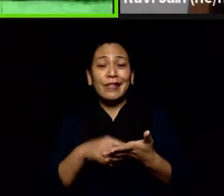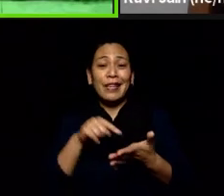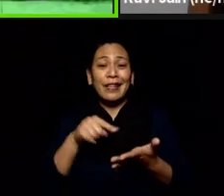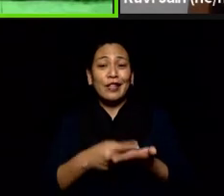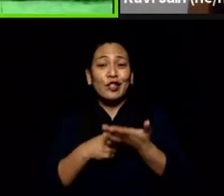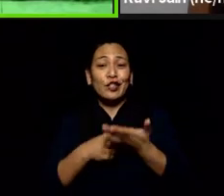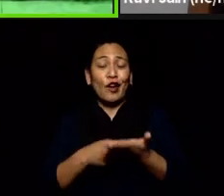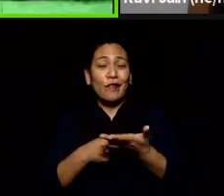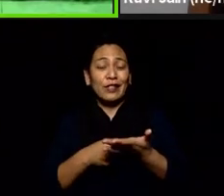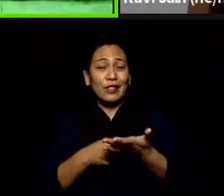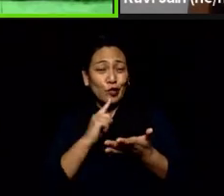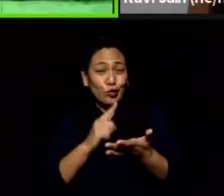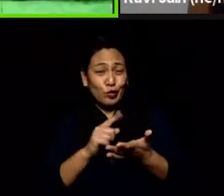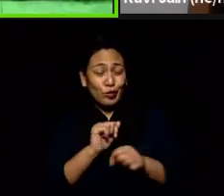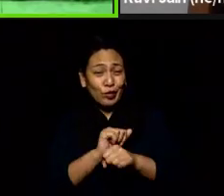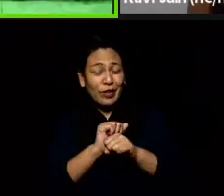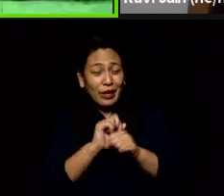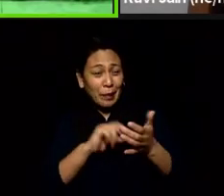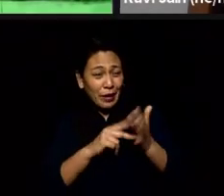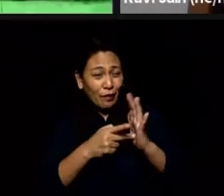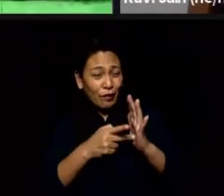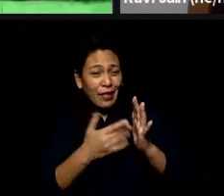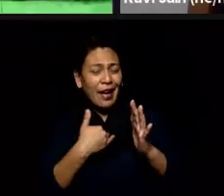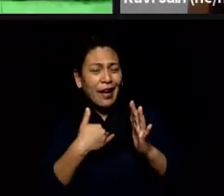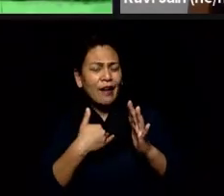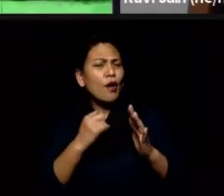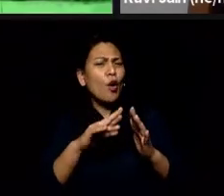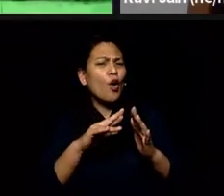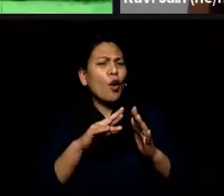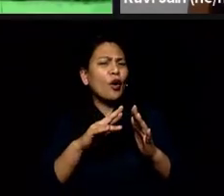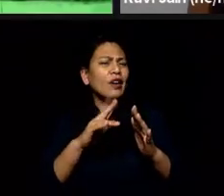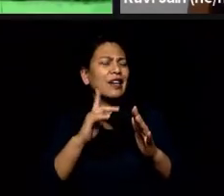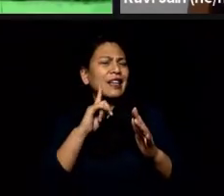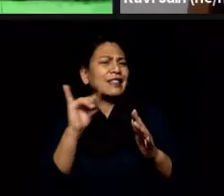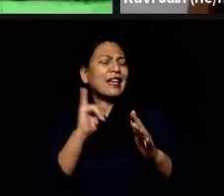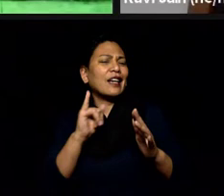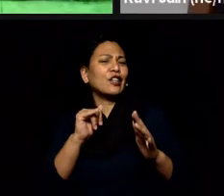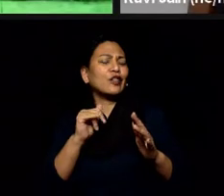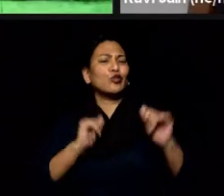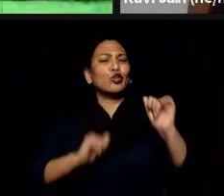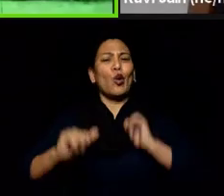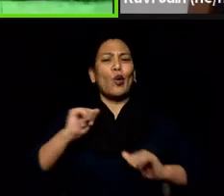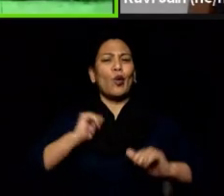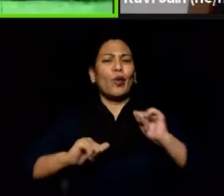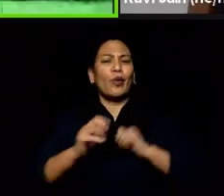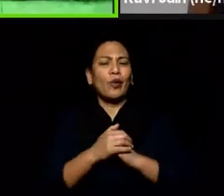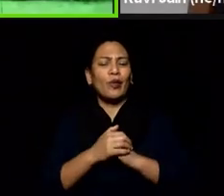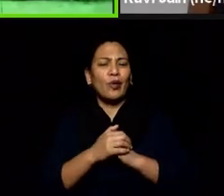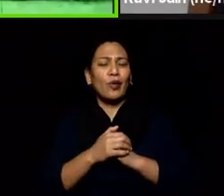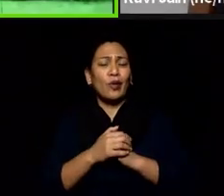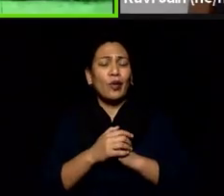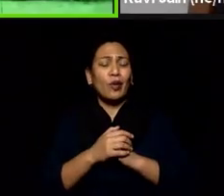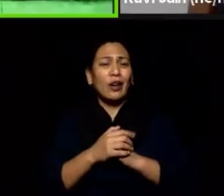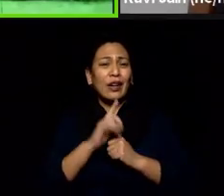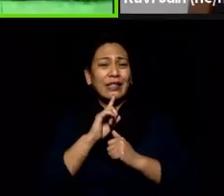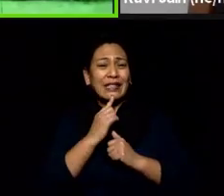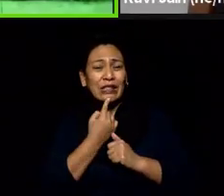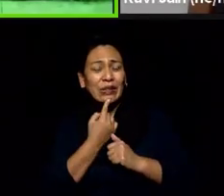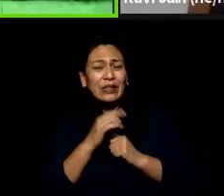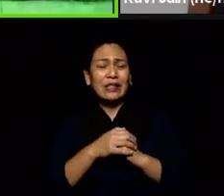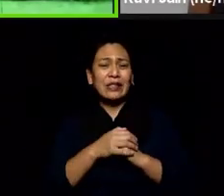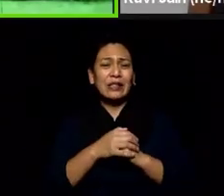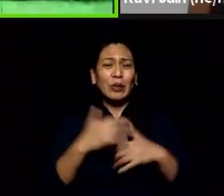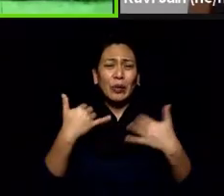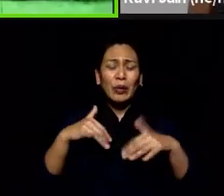meaningful? Is it performative? Is it meaningful? Is it rigorous? Do conversations have to be rigorous?